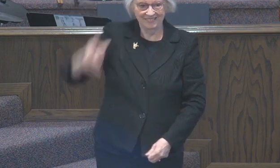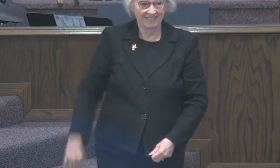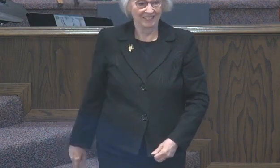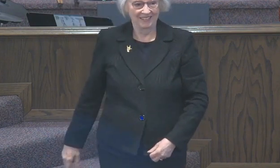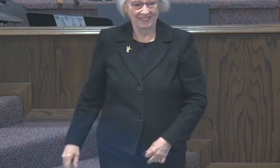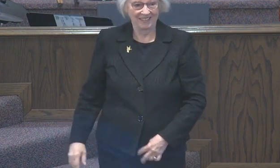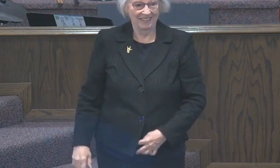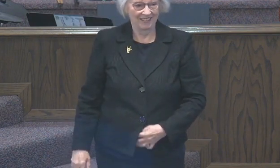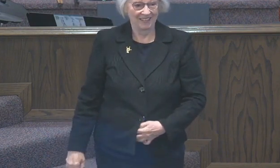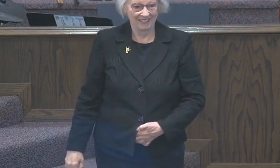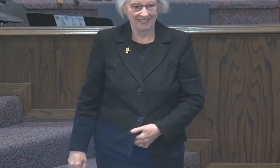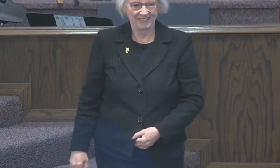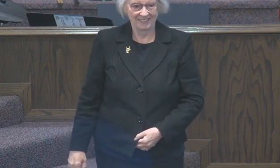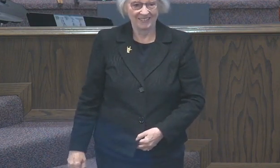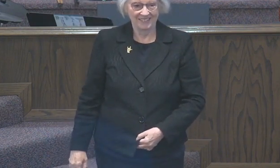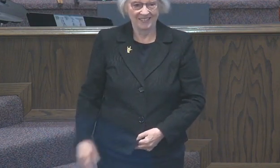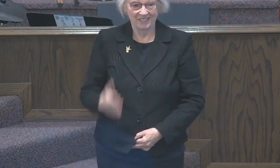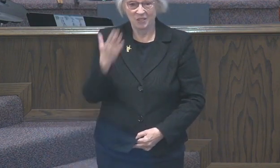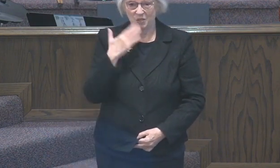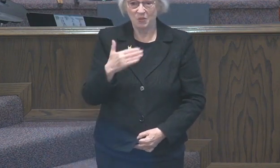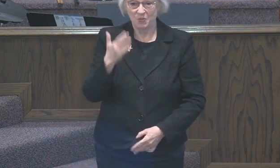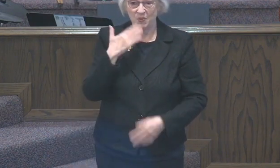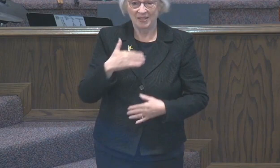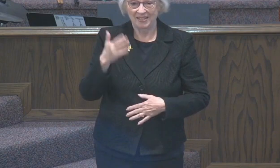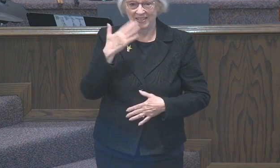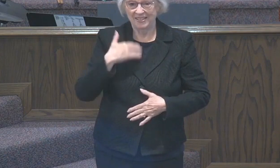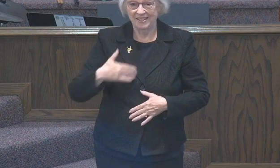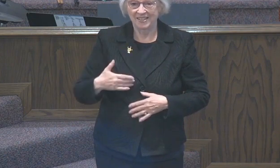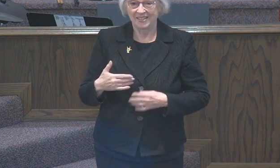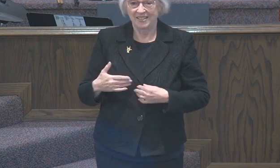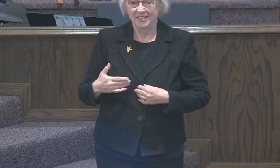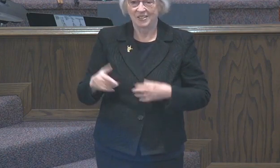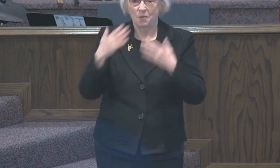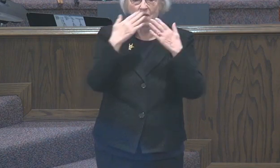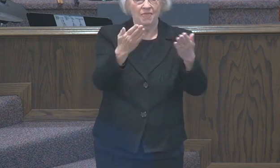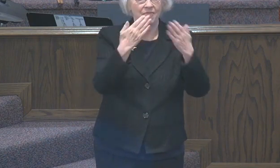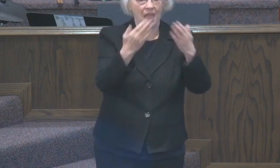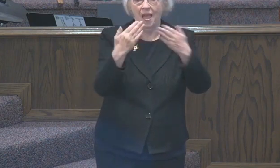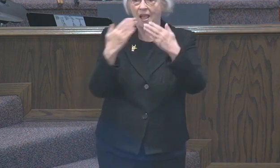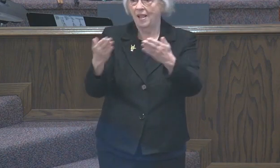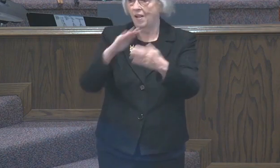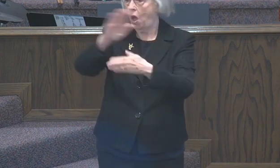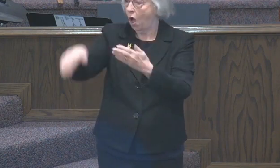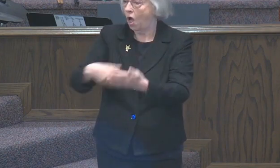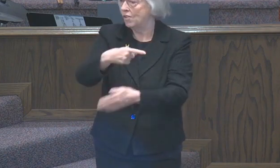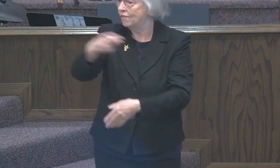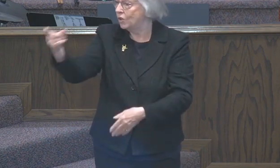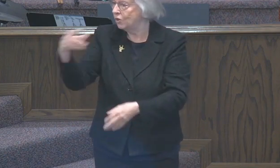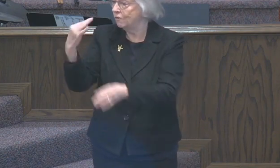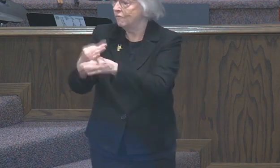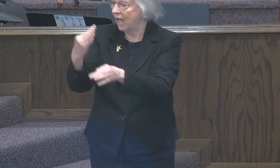of their just what's gone on in their life. And so we just thank you for your faithfulness. I